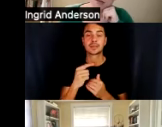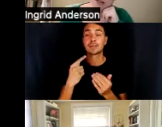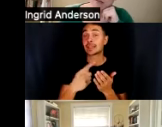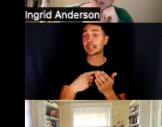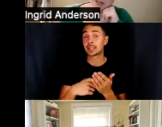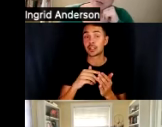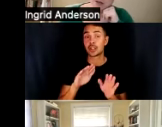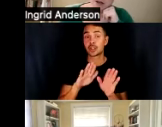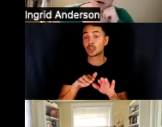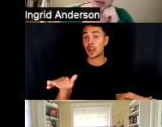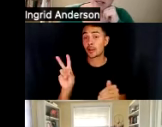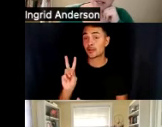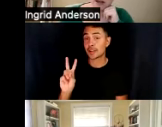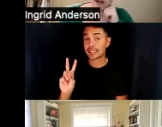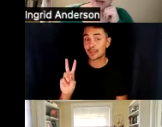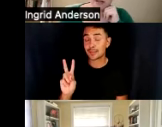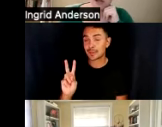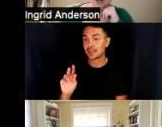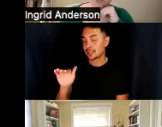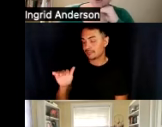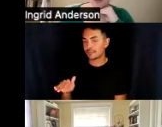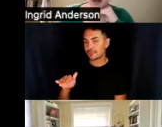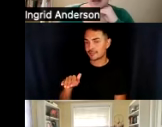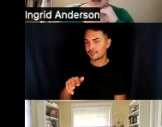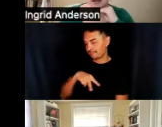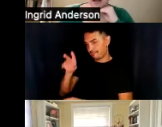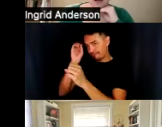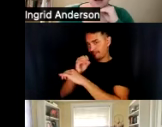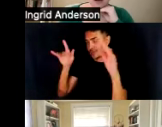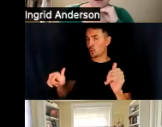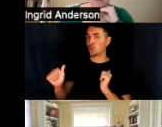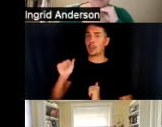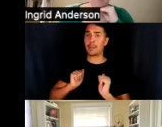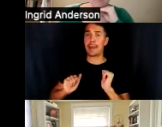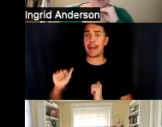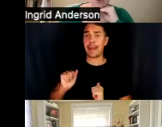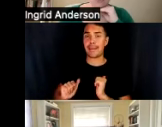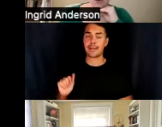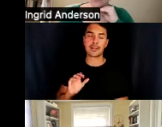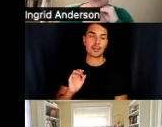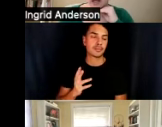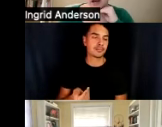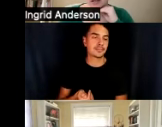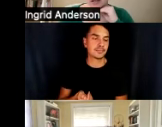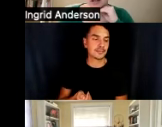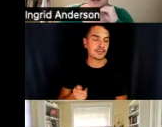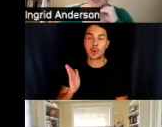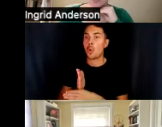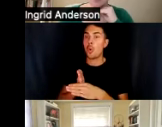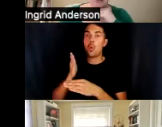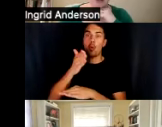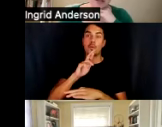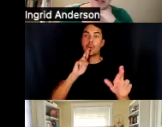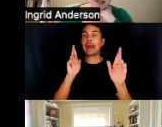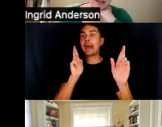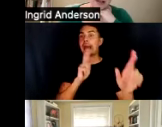child victims are painted as dramatic. They overreacted, they